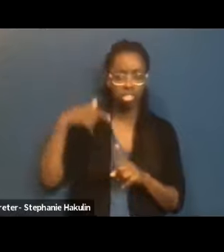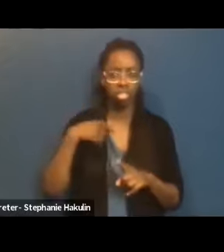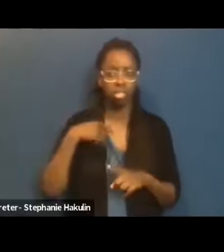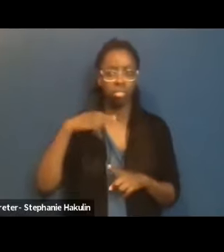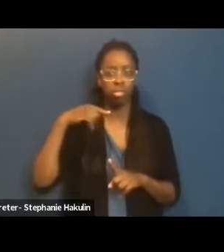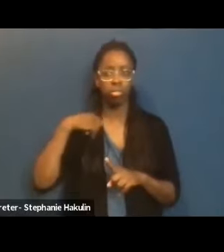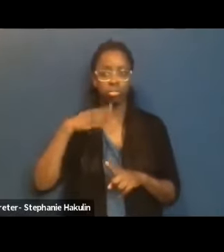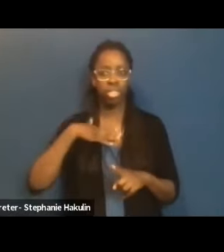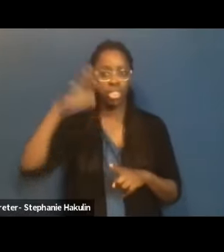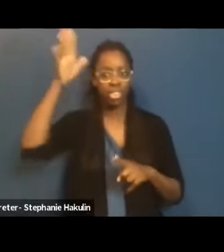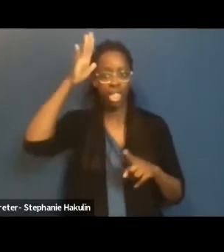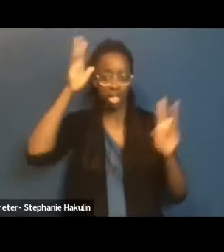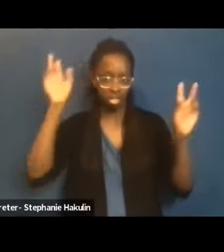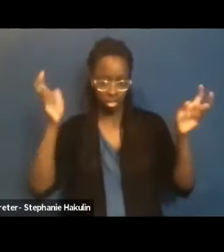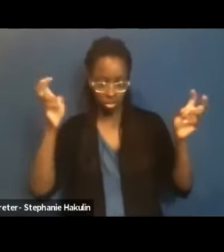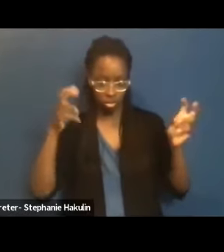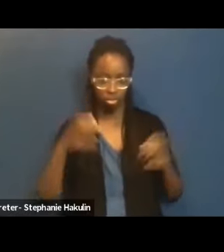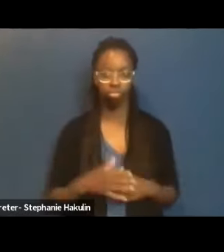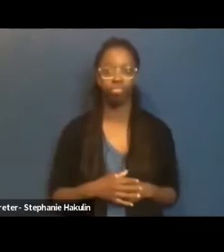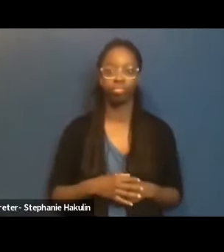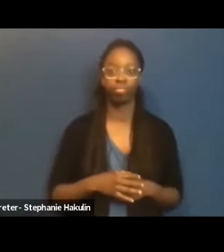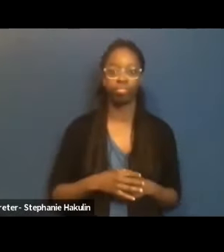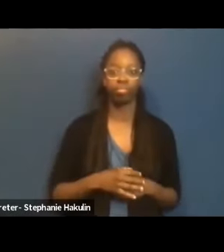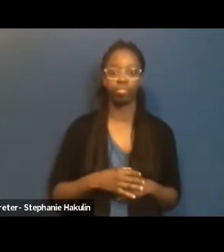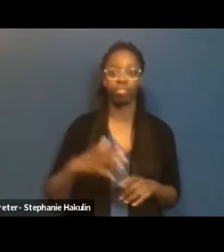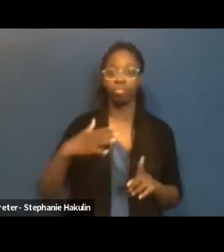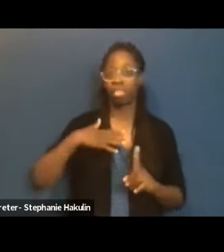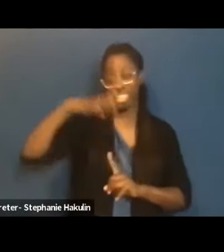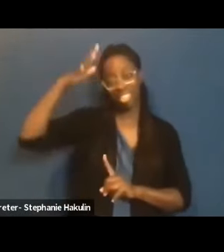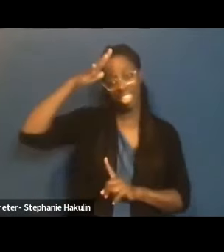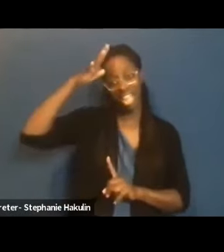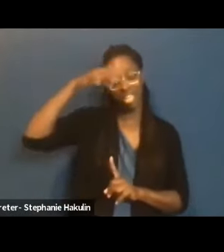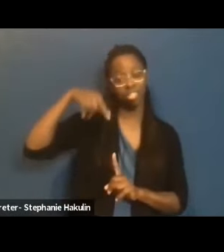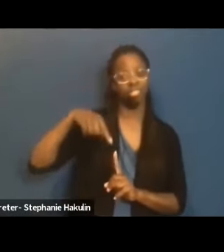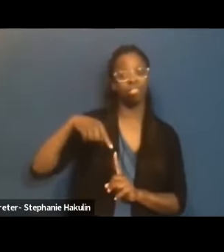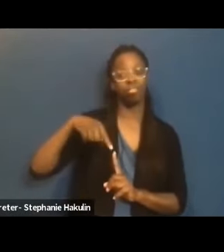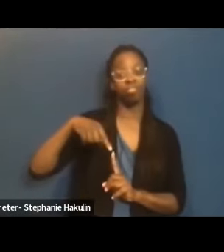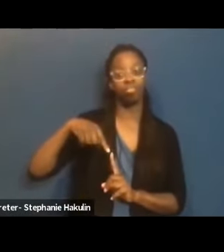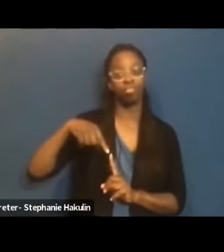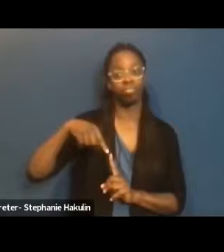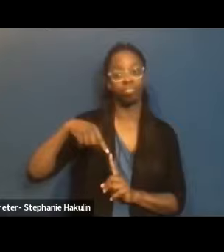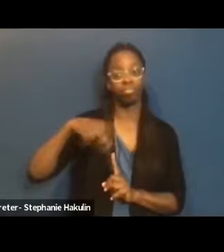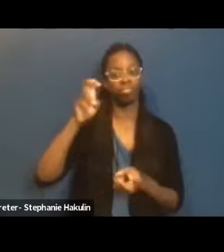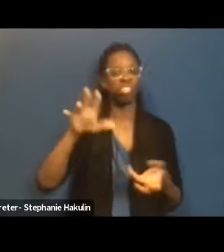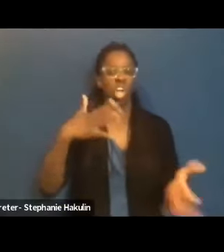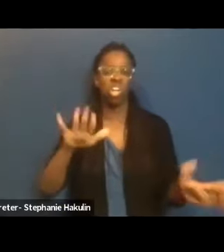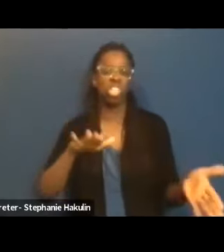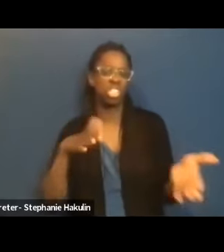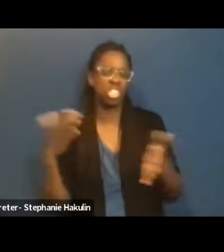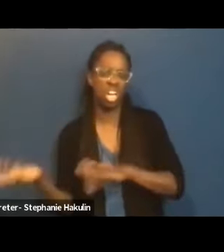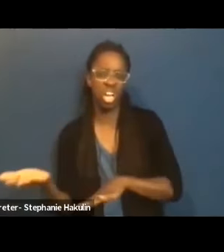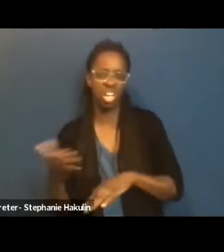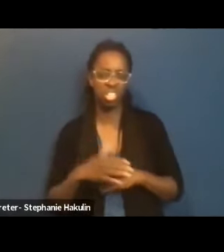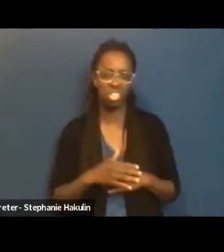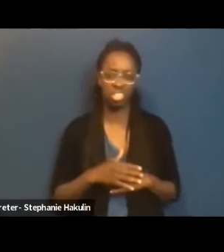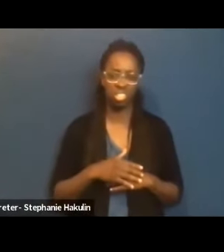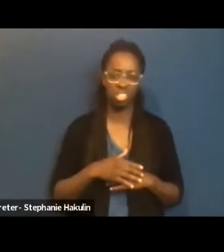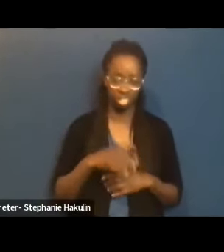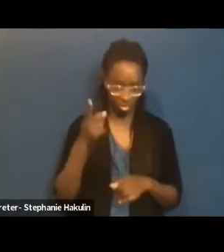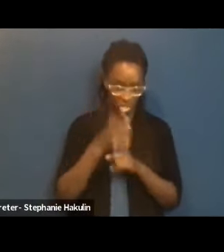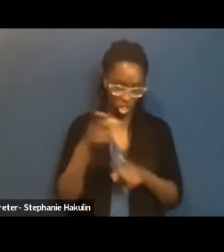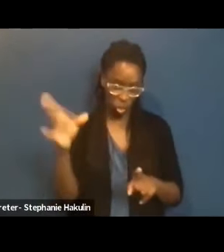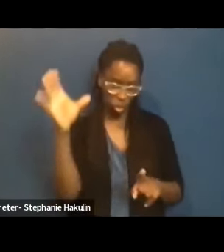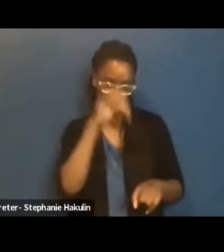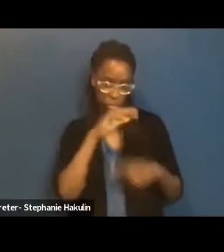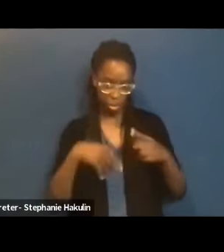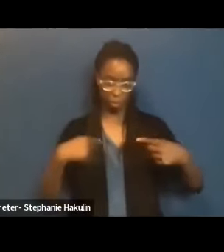is probably dead, arrested, or is cousins with the wind and plays Houdini. Isn't that what you were thinking? A black girl survives